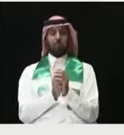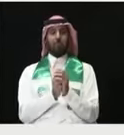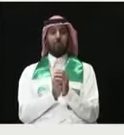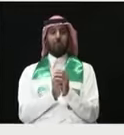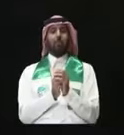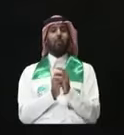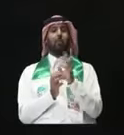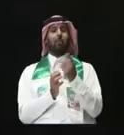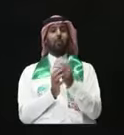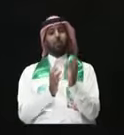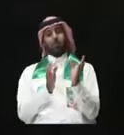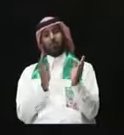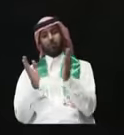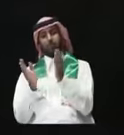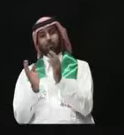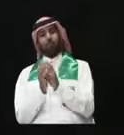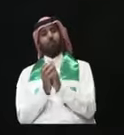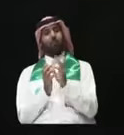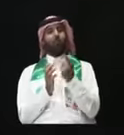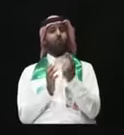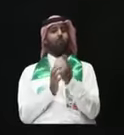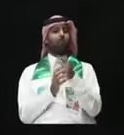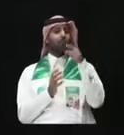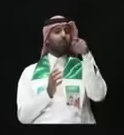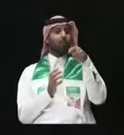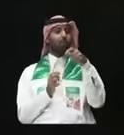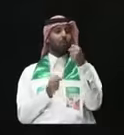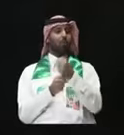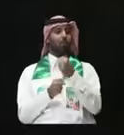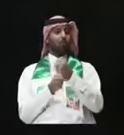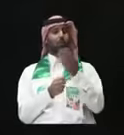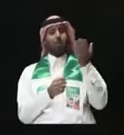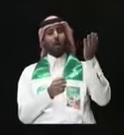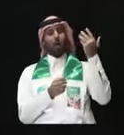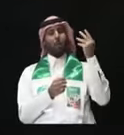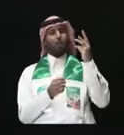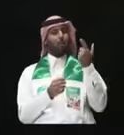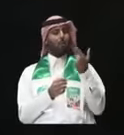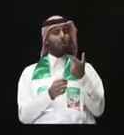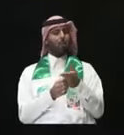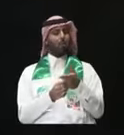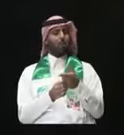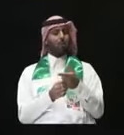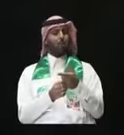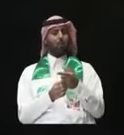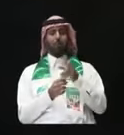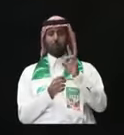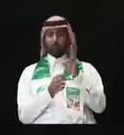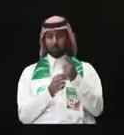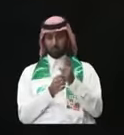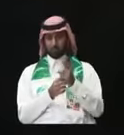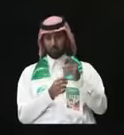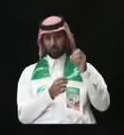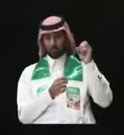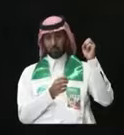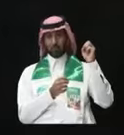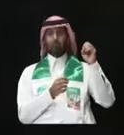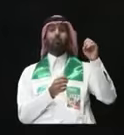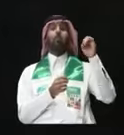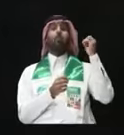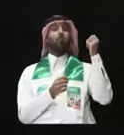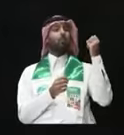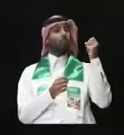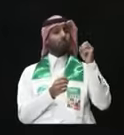it the other way. What did he do yesterday? He did not go out. Can you compare